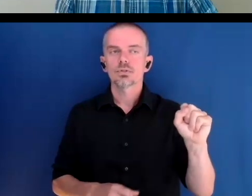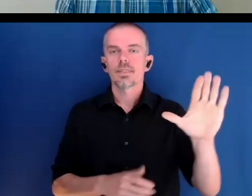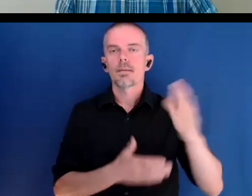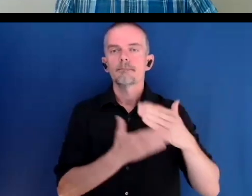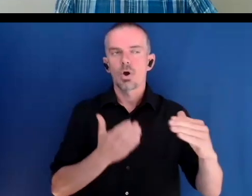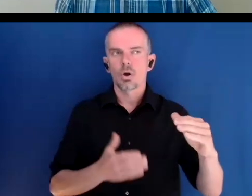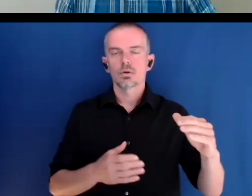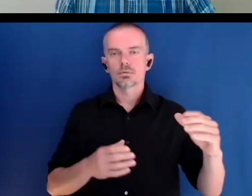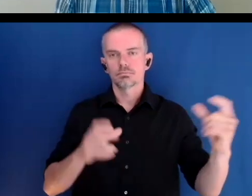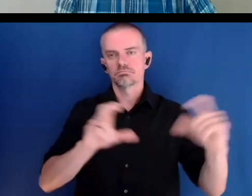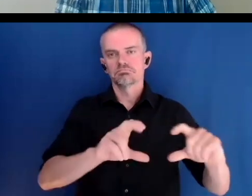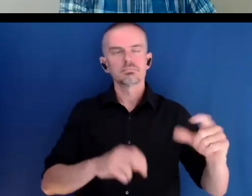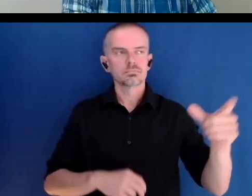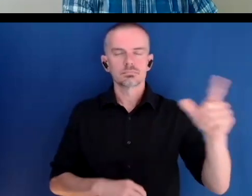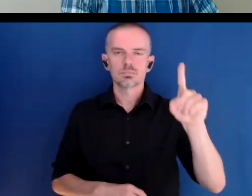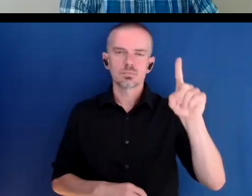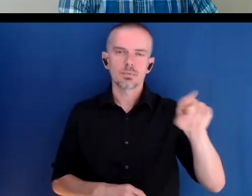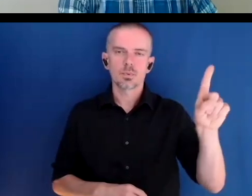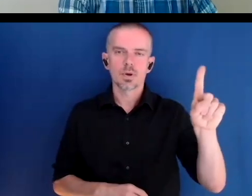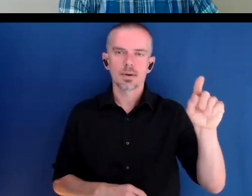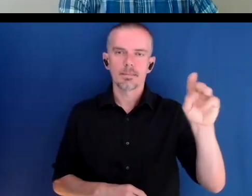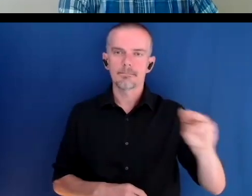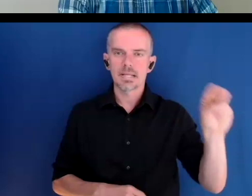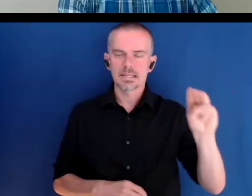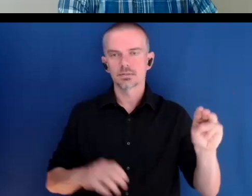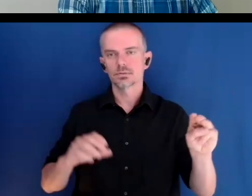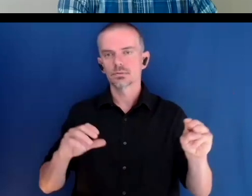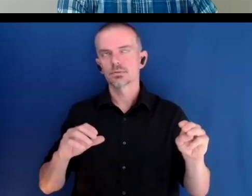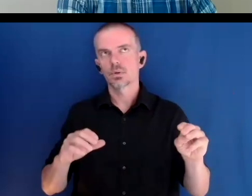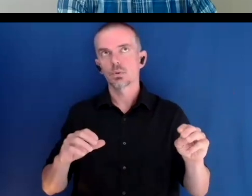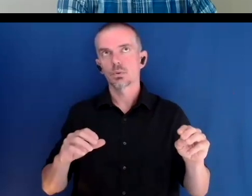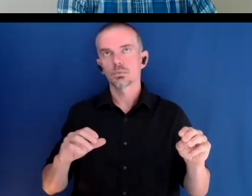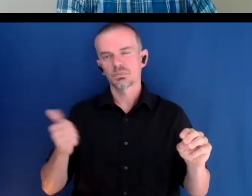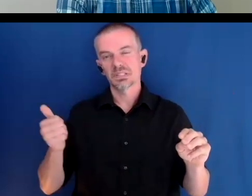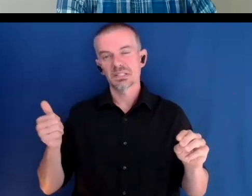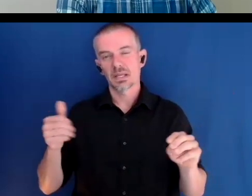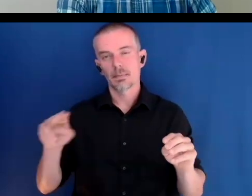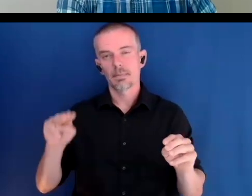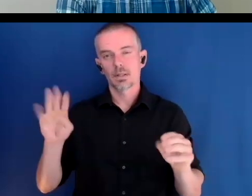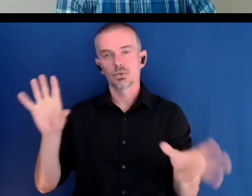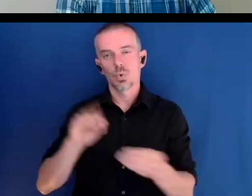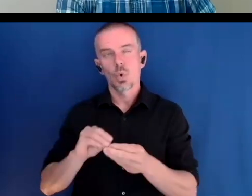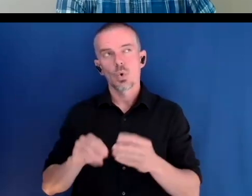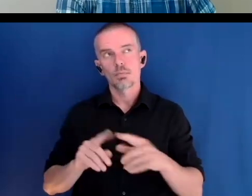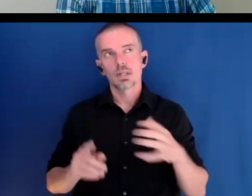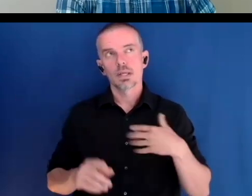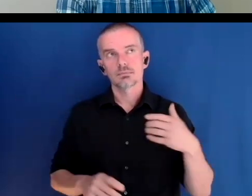million of those committed funds. So about 10%, you could say, of our work